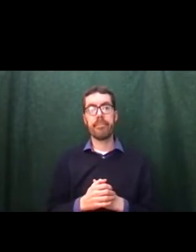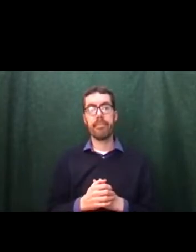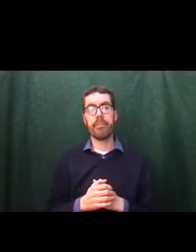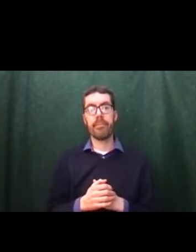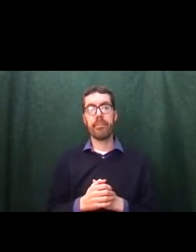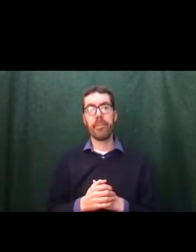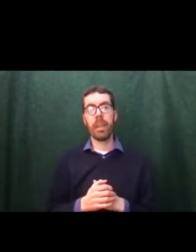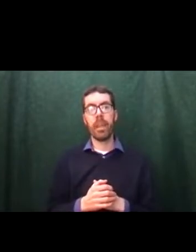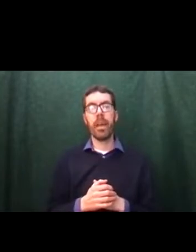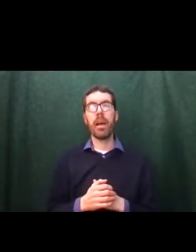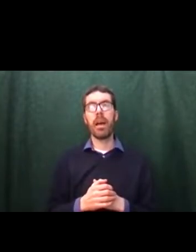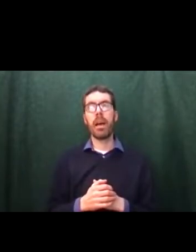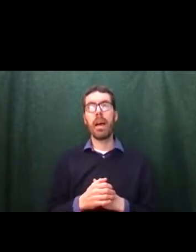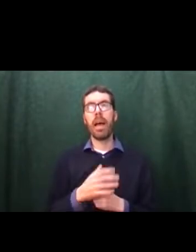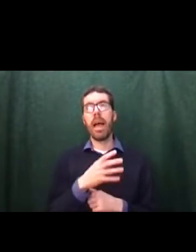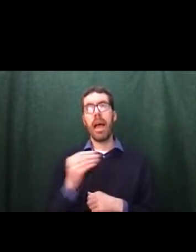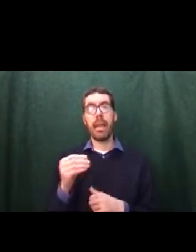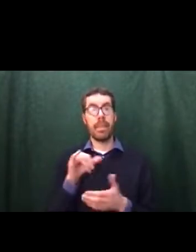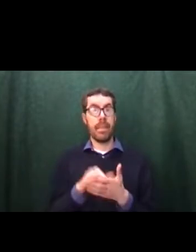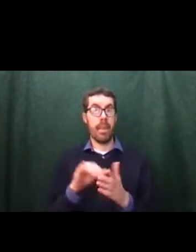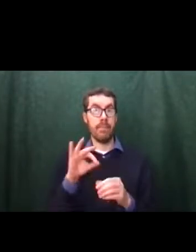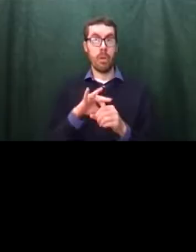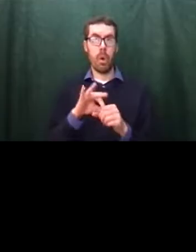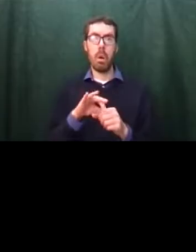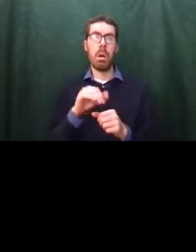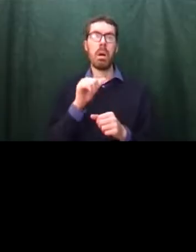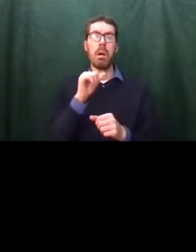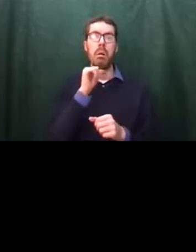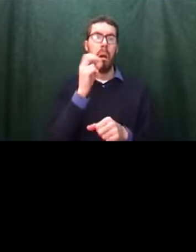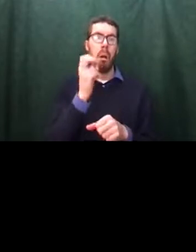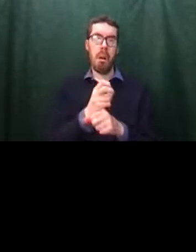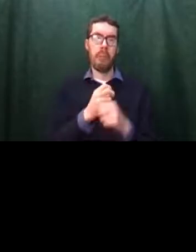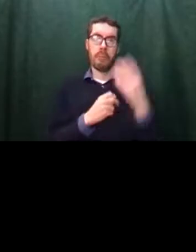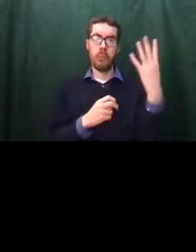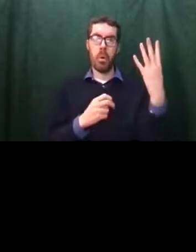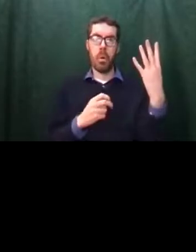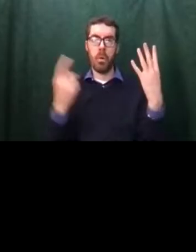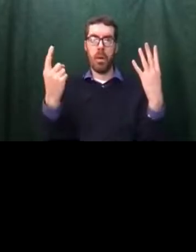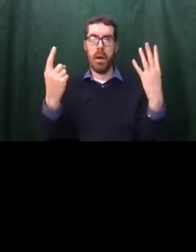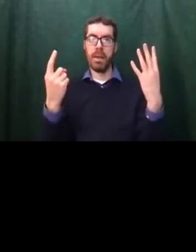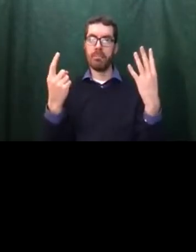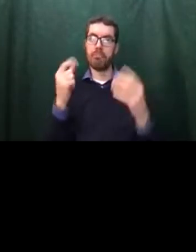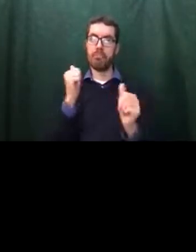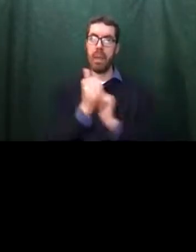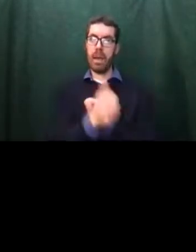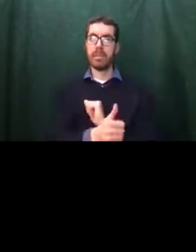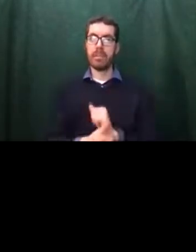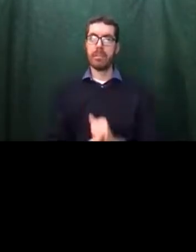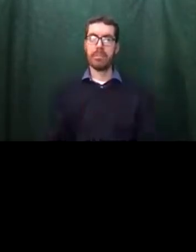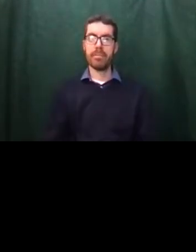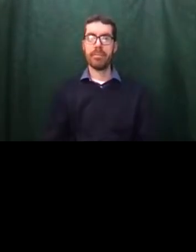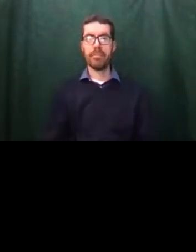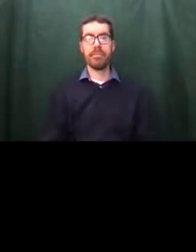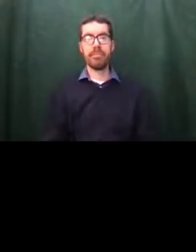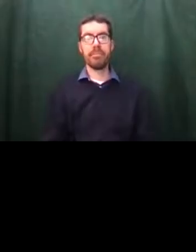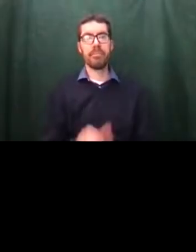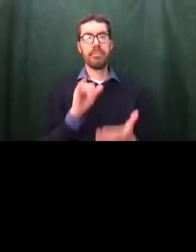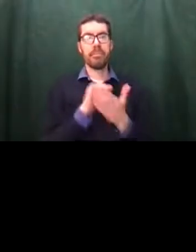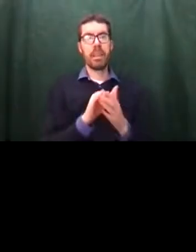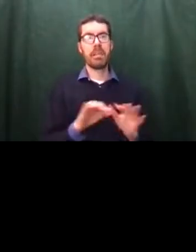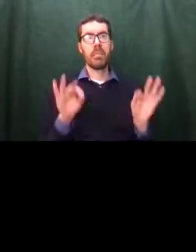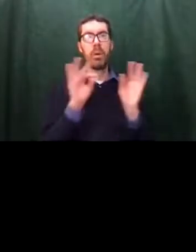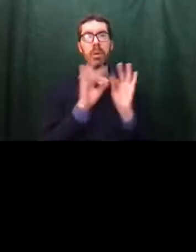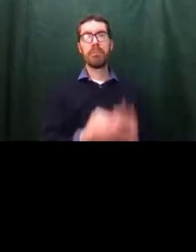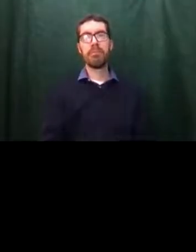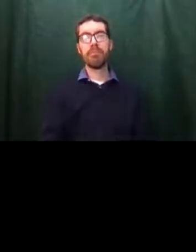it was a 4-1 vote. So let's just put it that way, but it got through. So that's what's important. So, yeah.